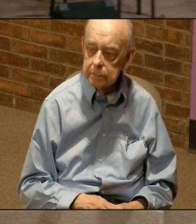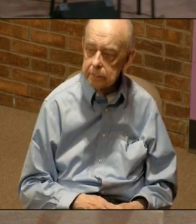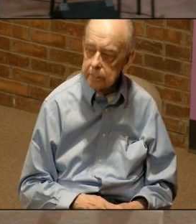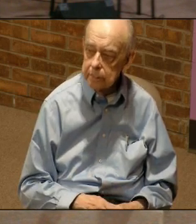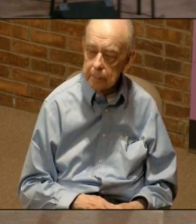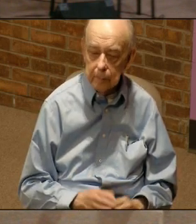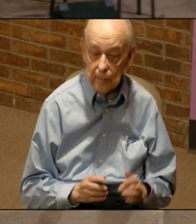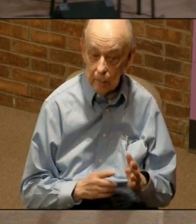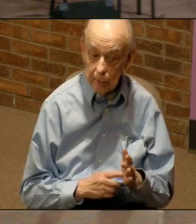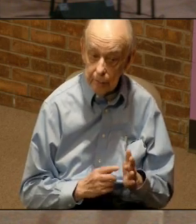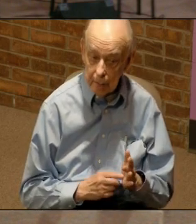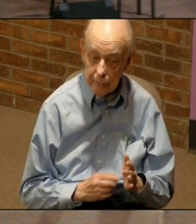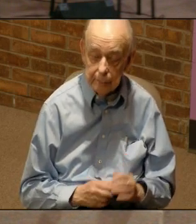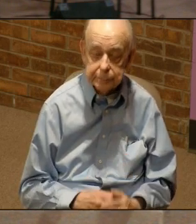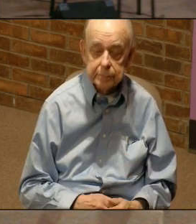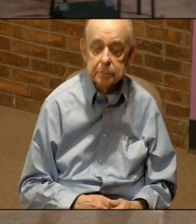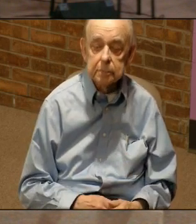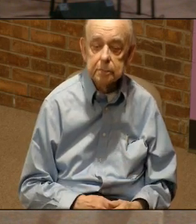Sometimes.